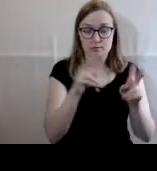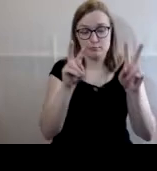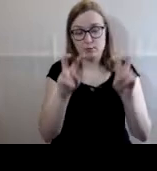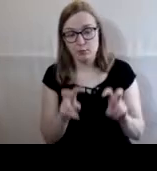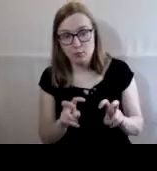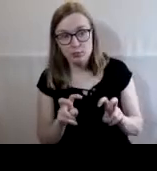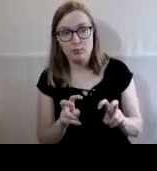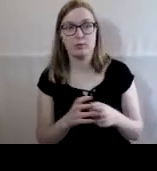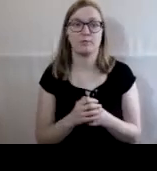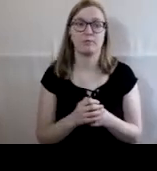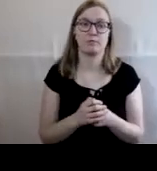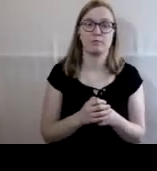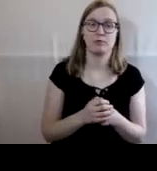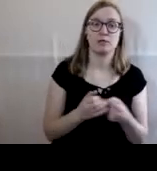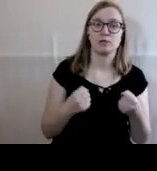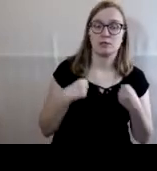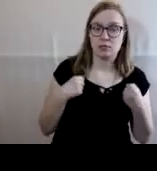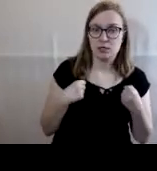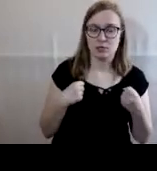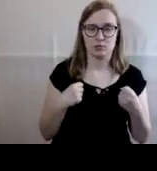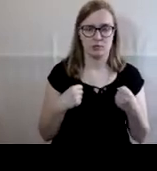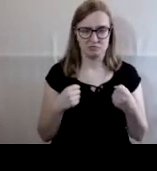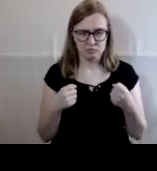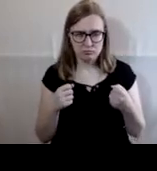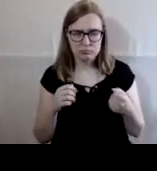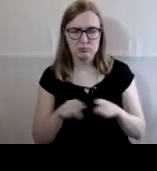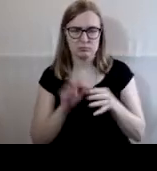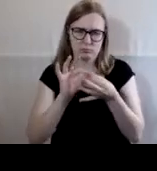for rigor using current research.